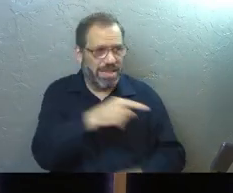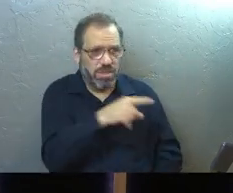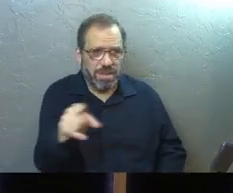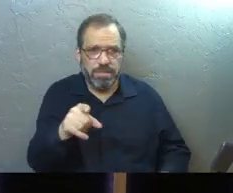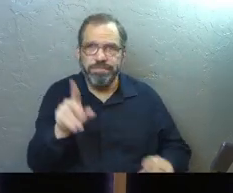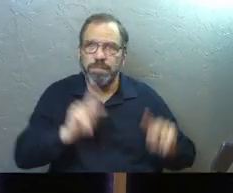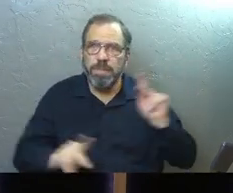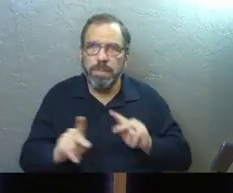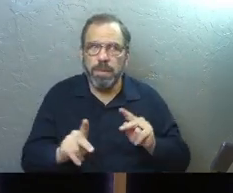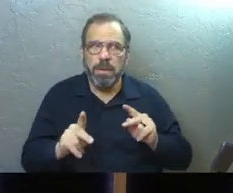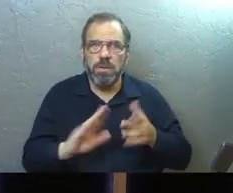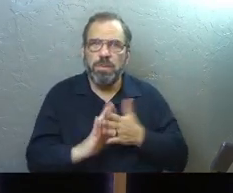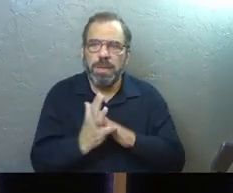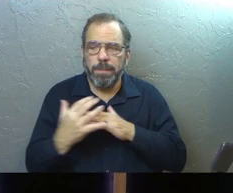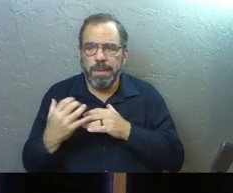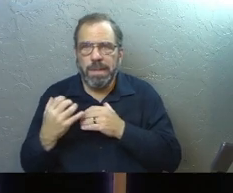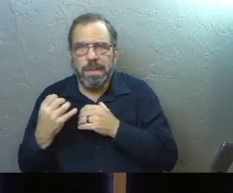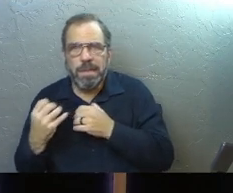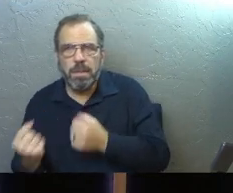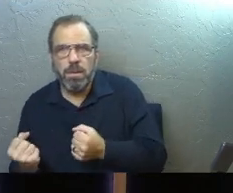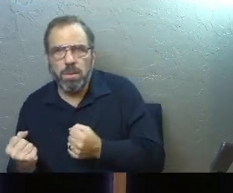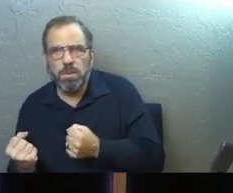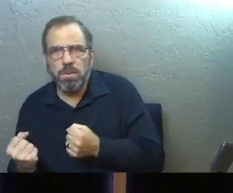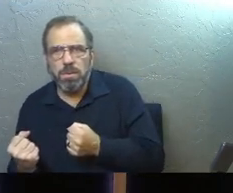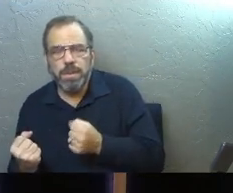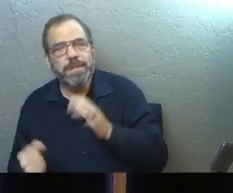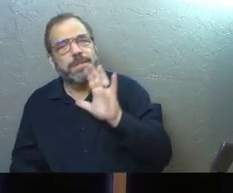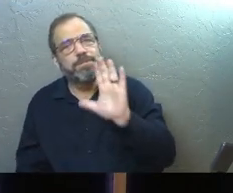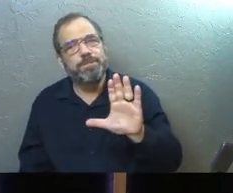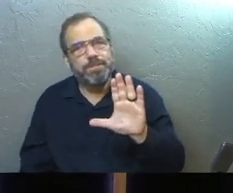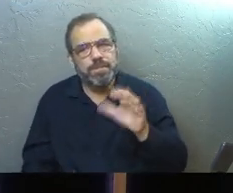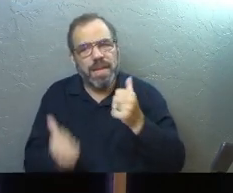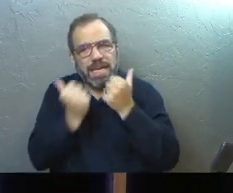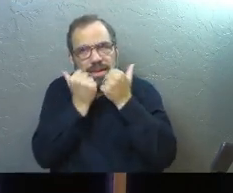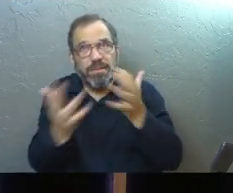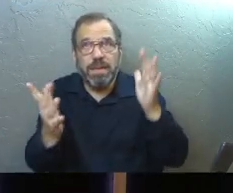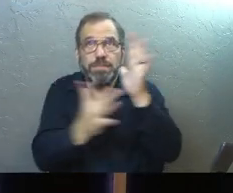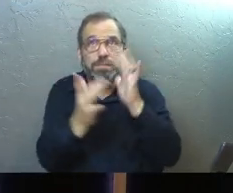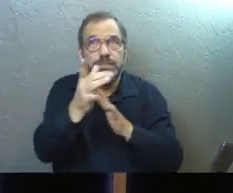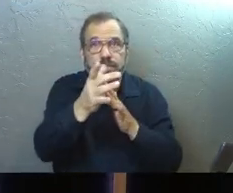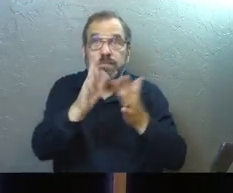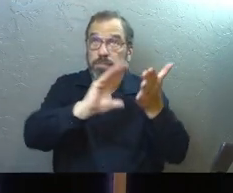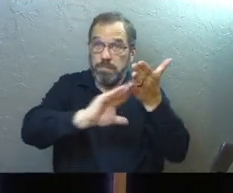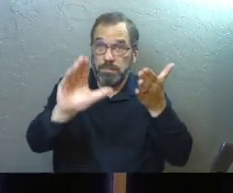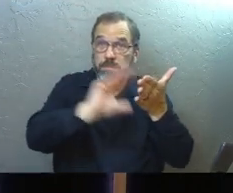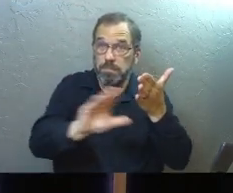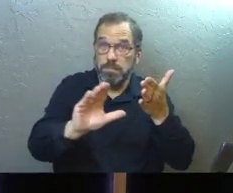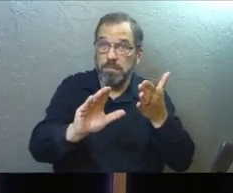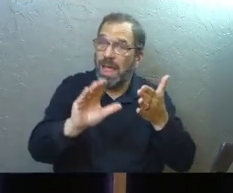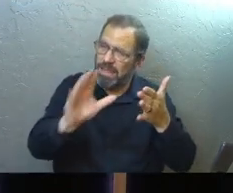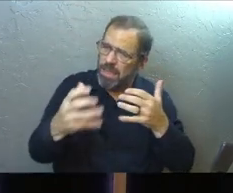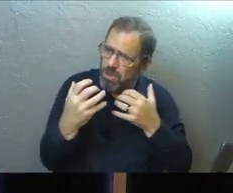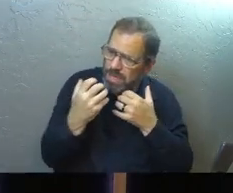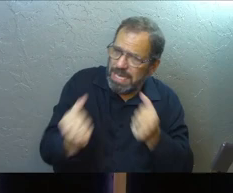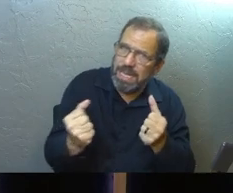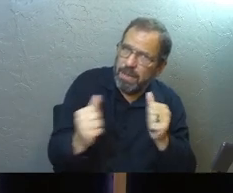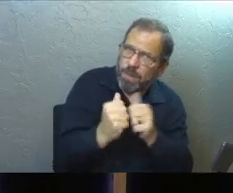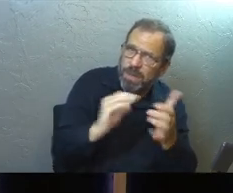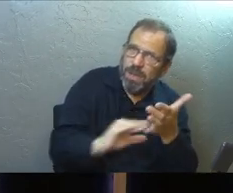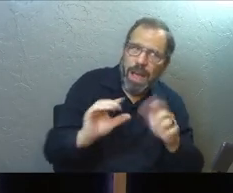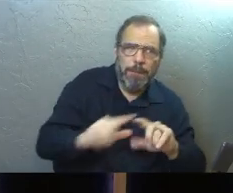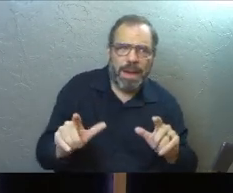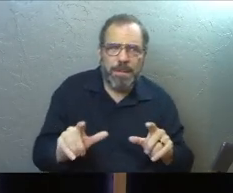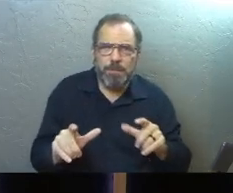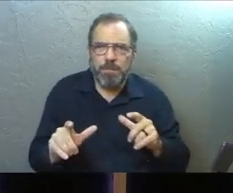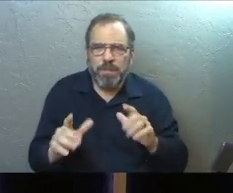them, you get healed. So confessing to Jesus, you get forgiven, which has got healing to it. But